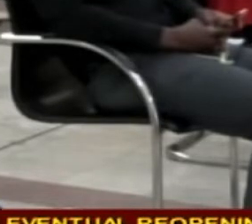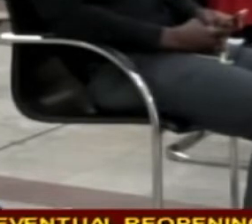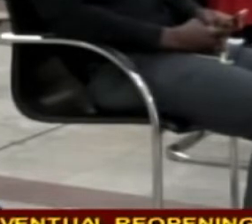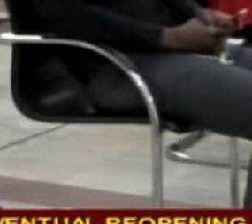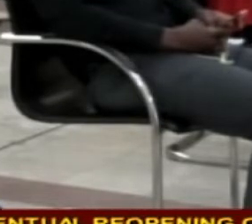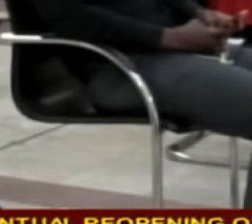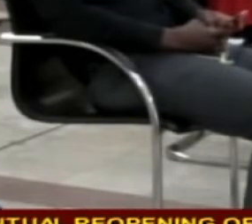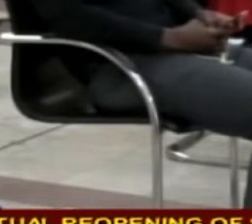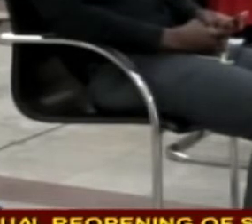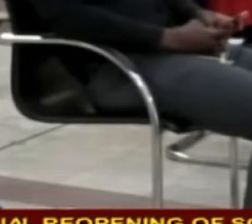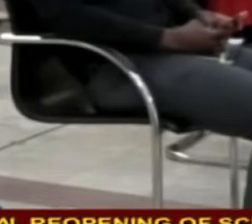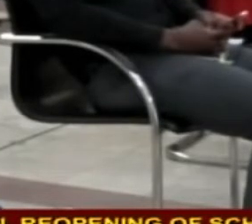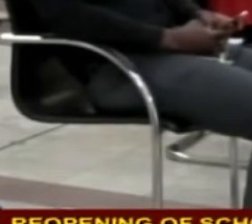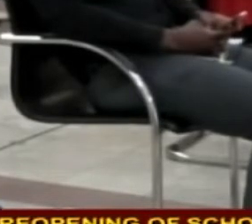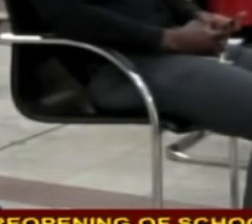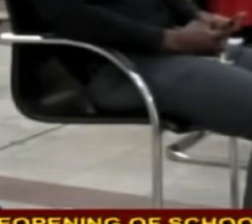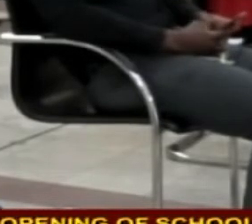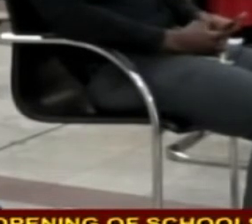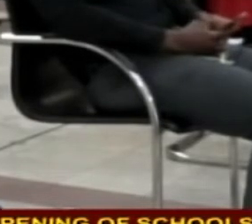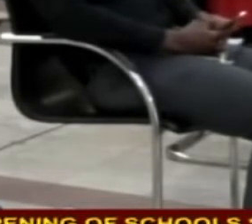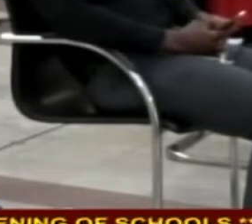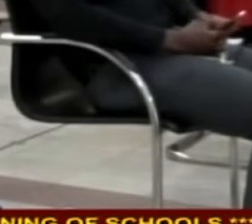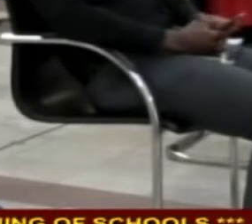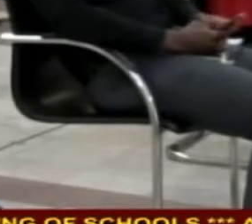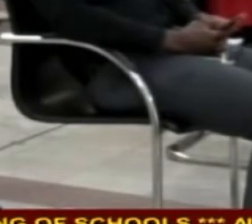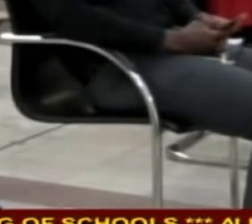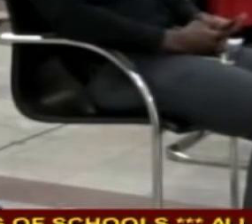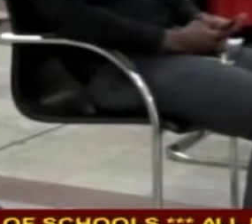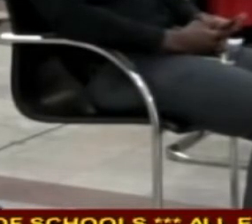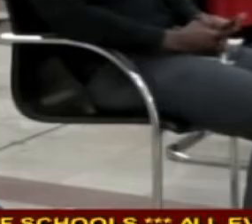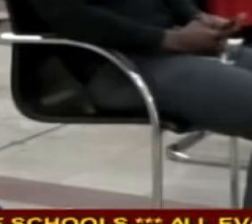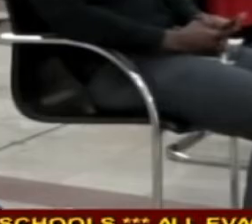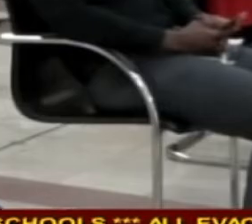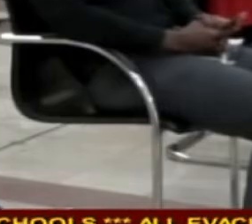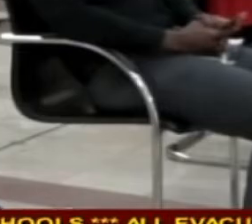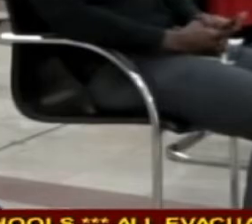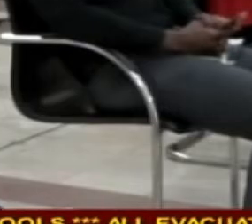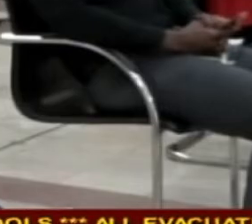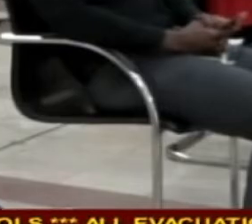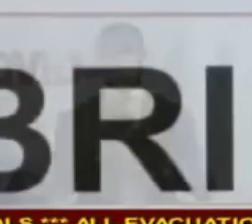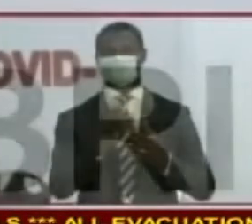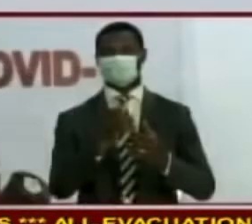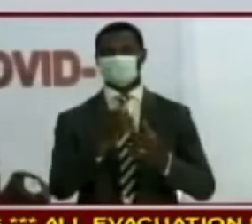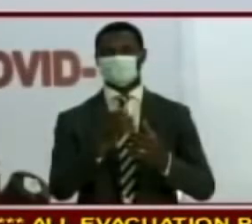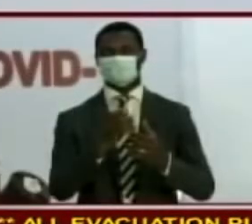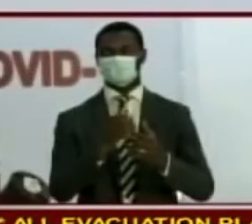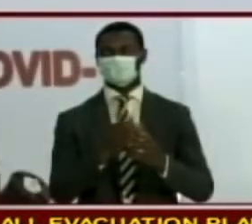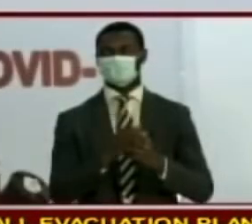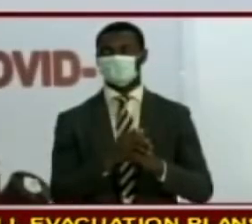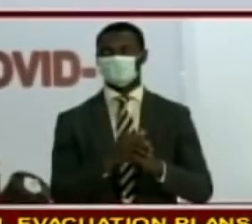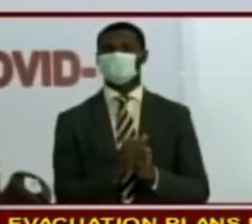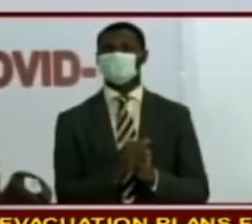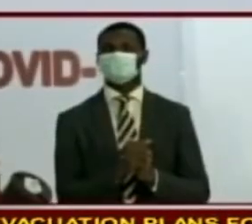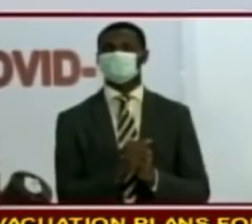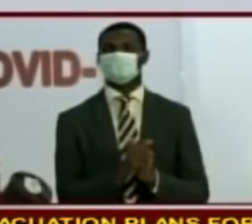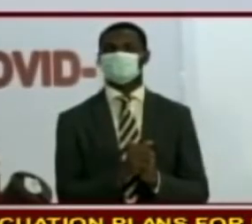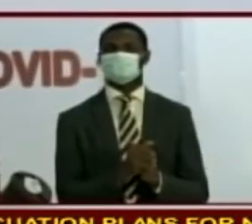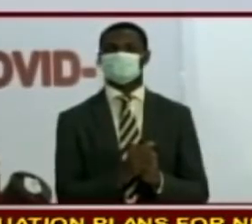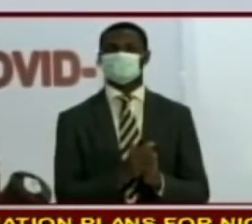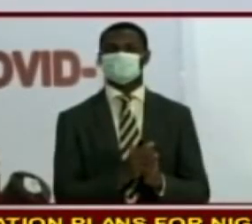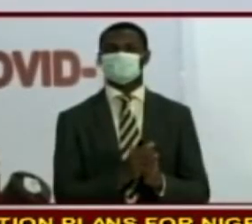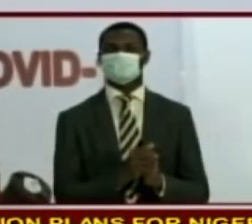Thank you very much. There are a number of questions there. Okay, also what the national coordinator just mentioned,